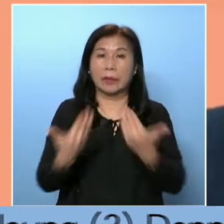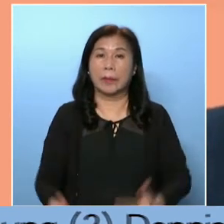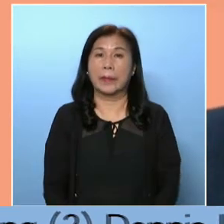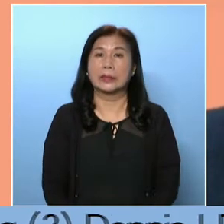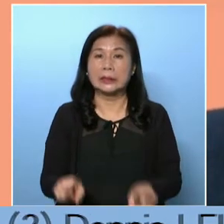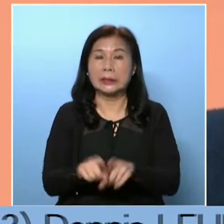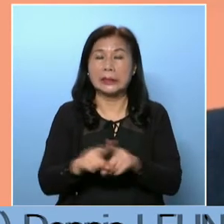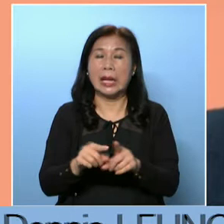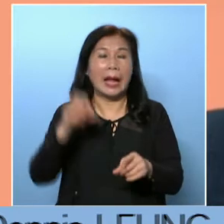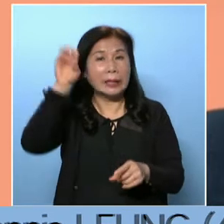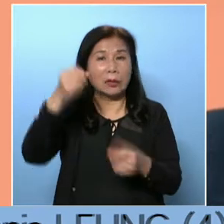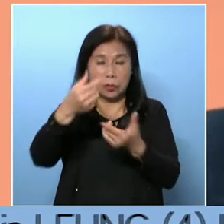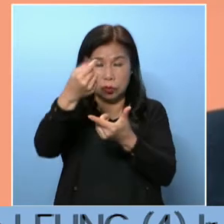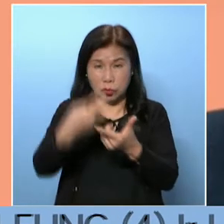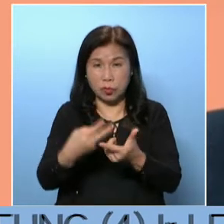at different positions.